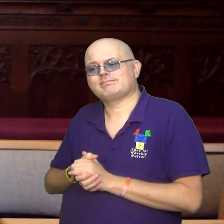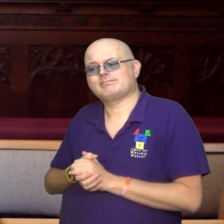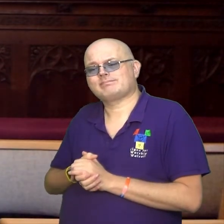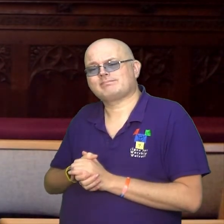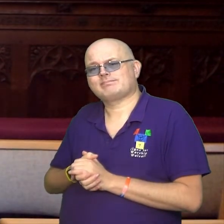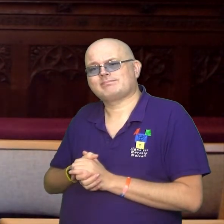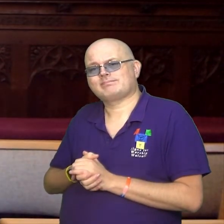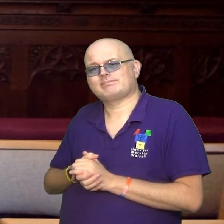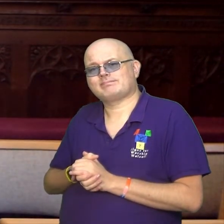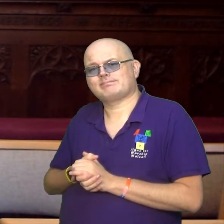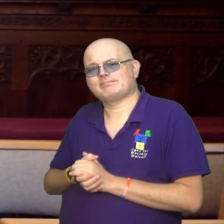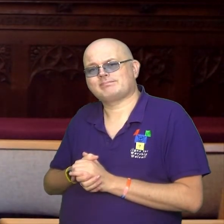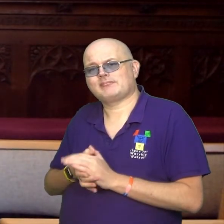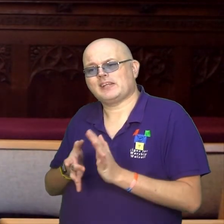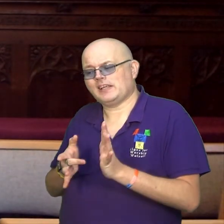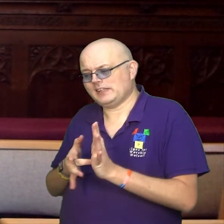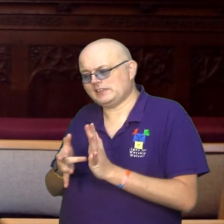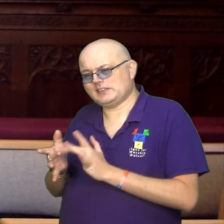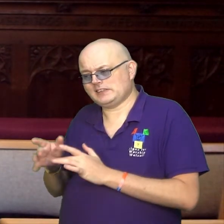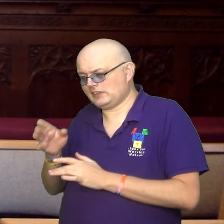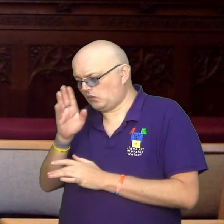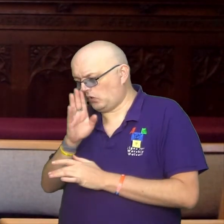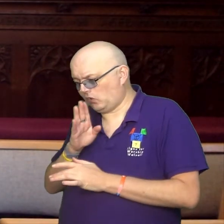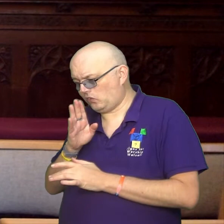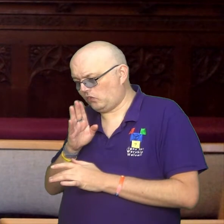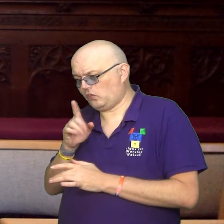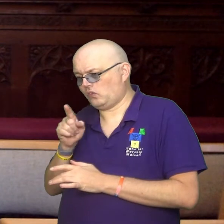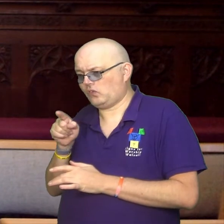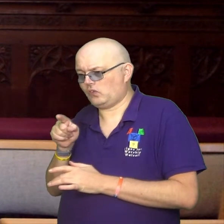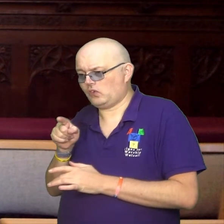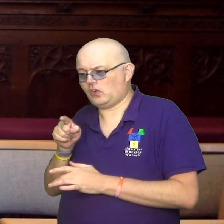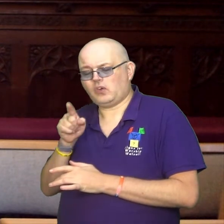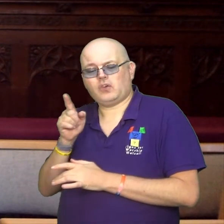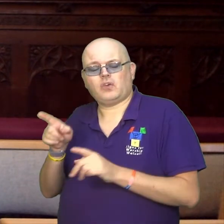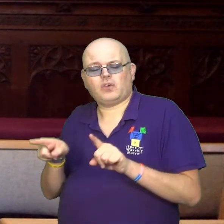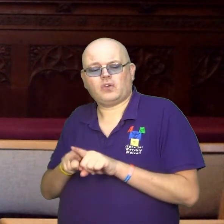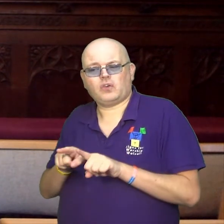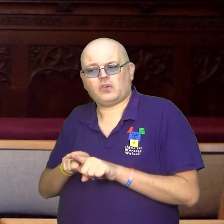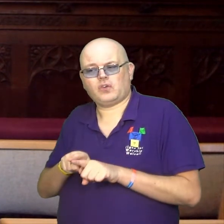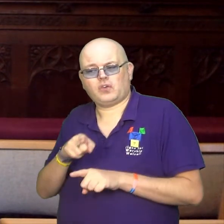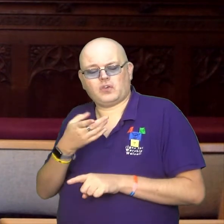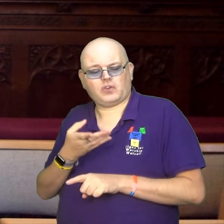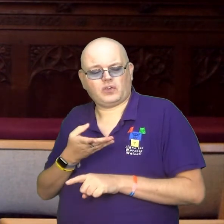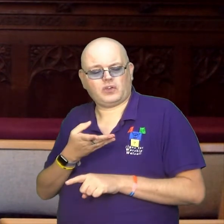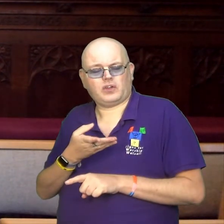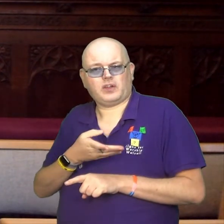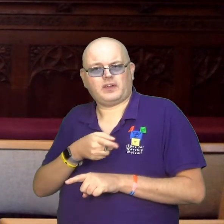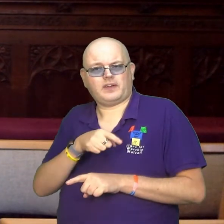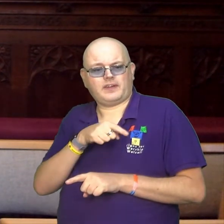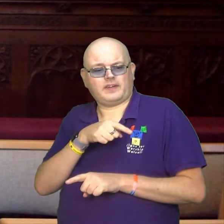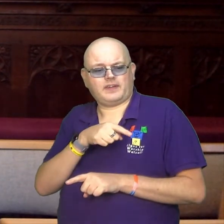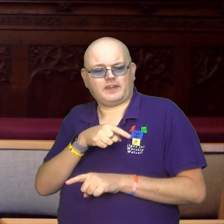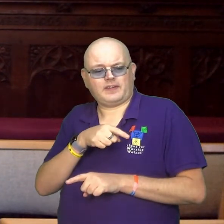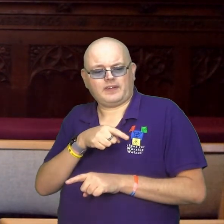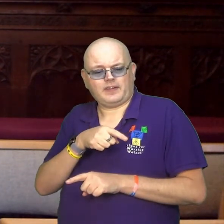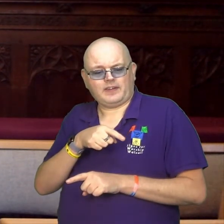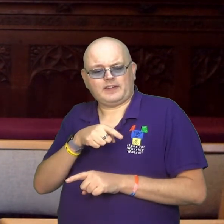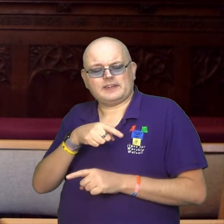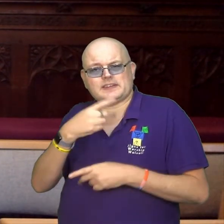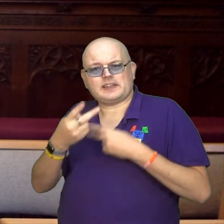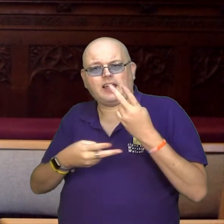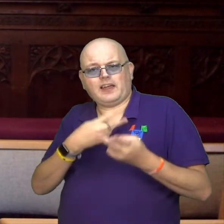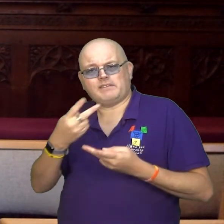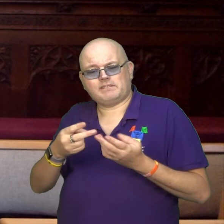Through both the examples of Jesus' grief and also the lament of the